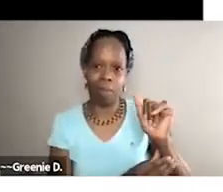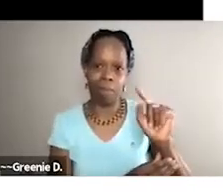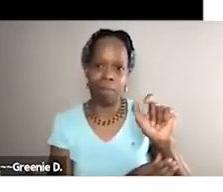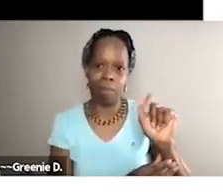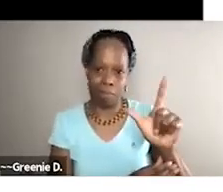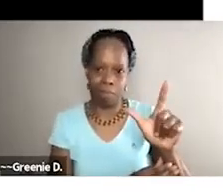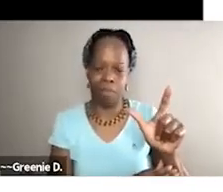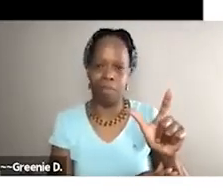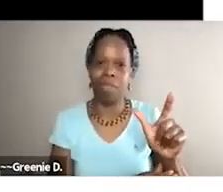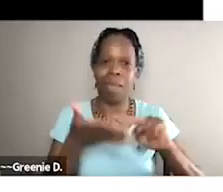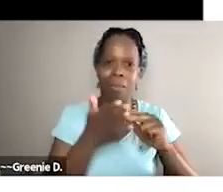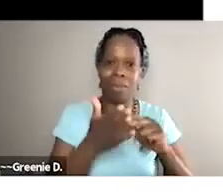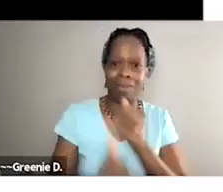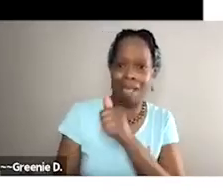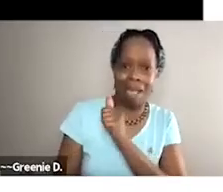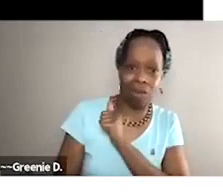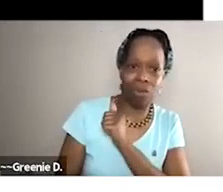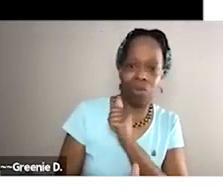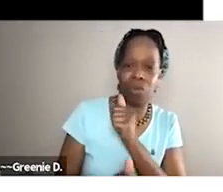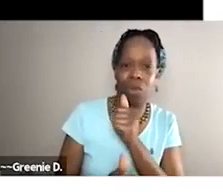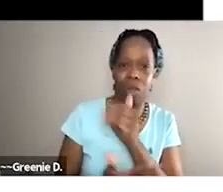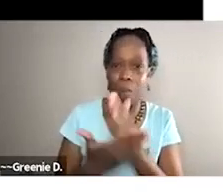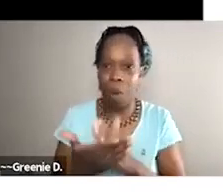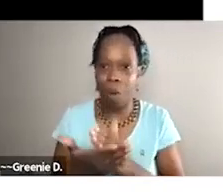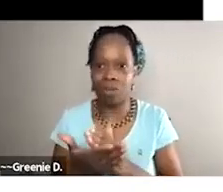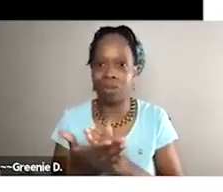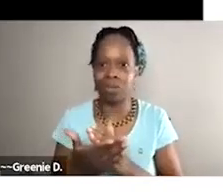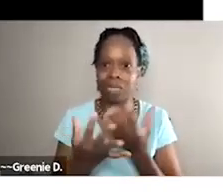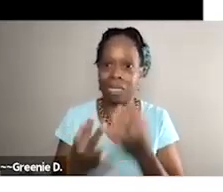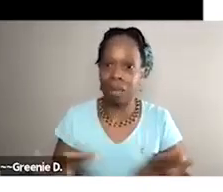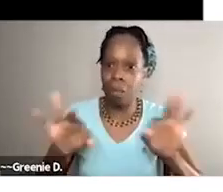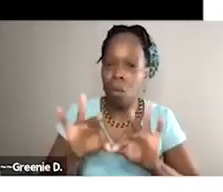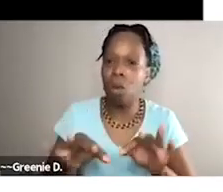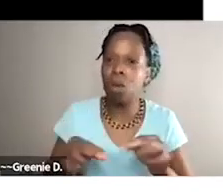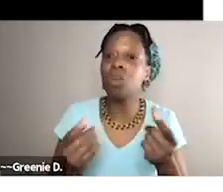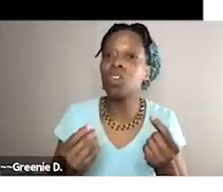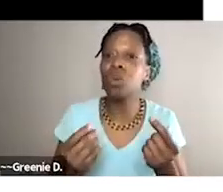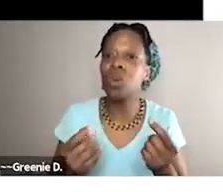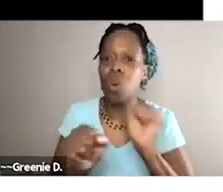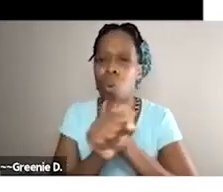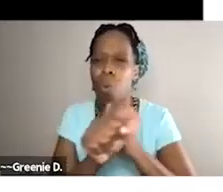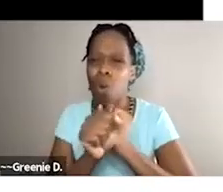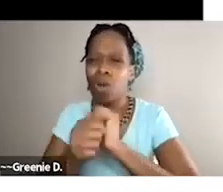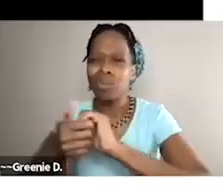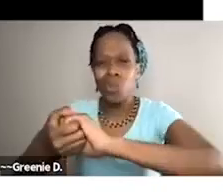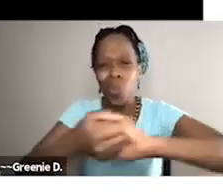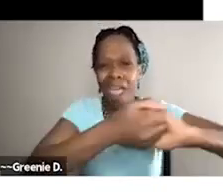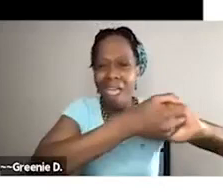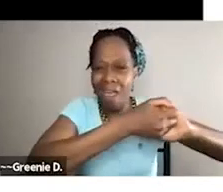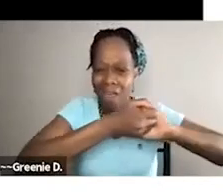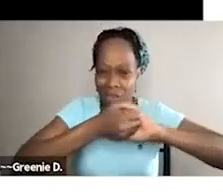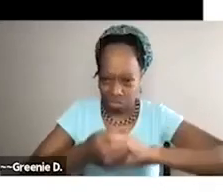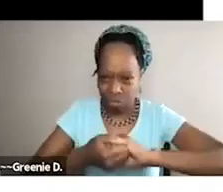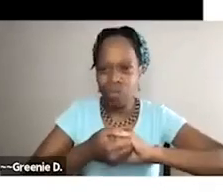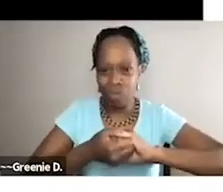things that we are trying to change, you know, we need to work together to put that forward. And yeah, and I think